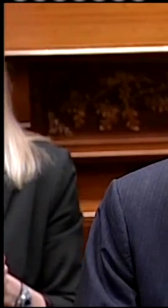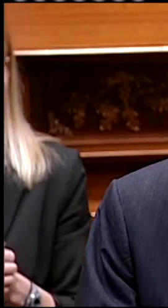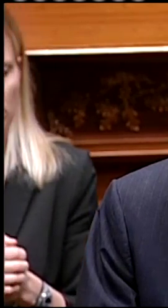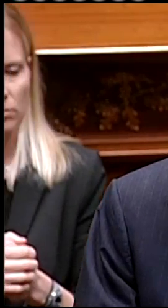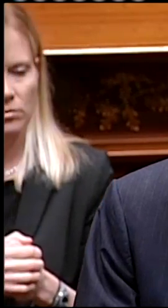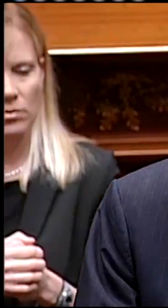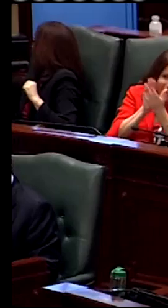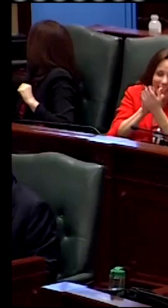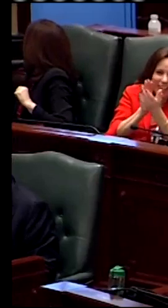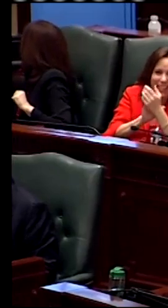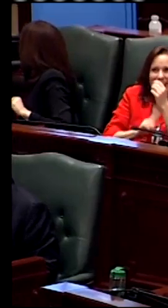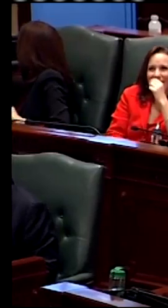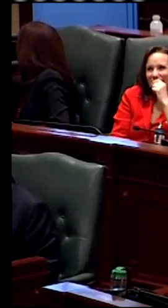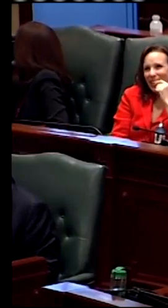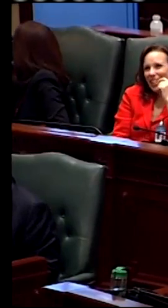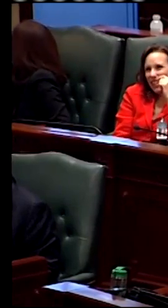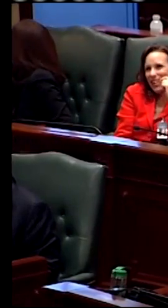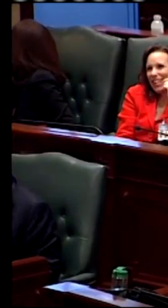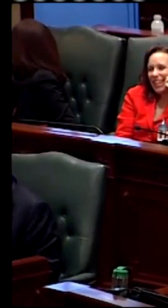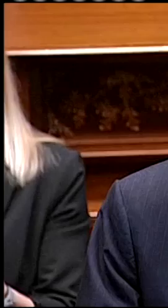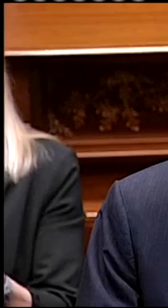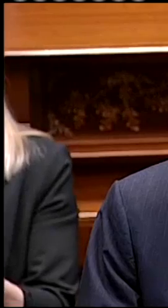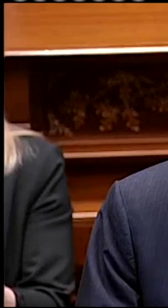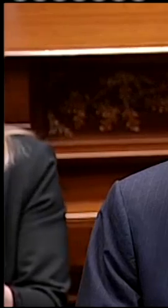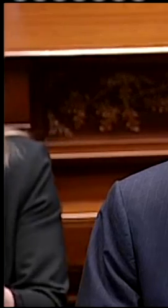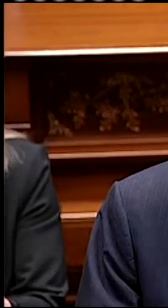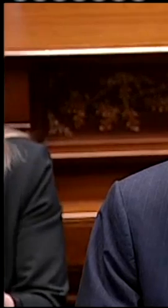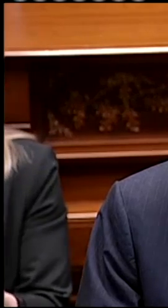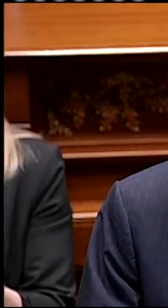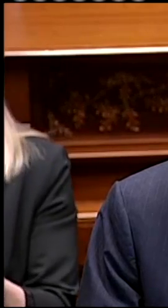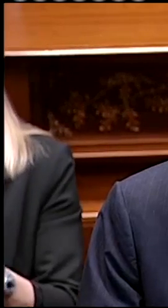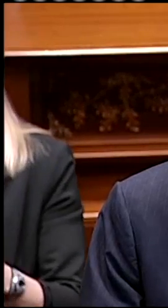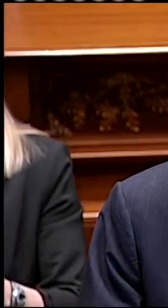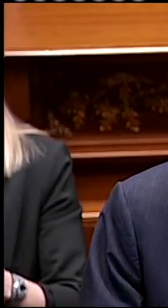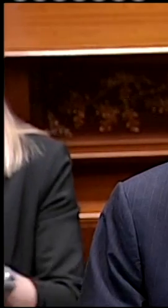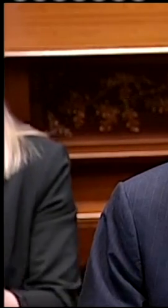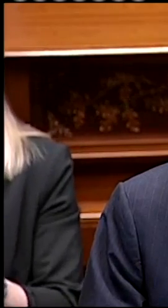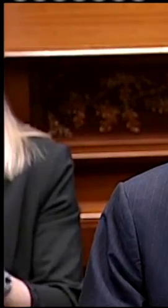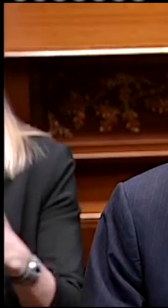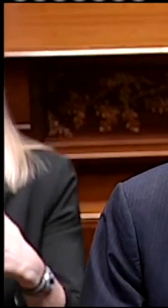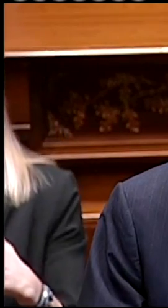to assist minority entrepreneurs in startups throughout Illinois.